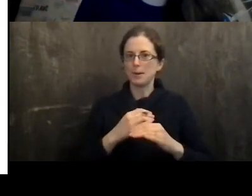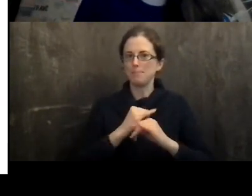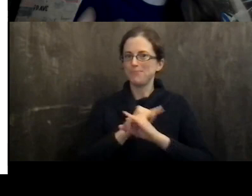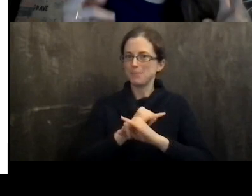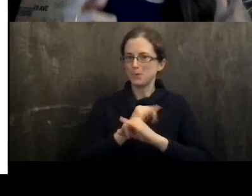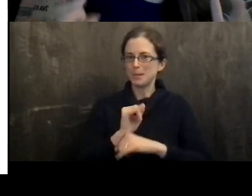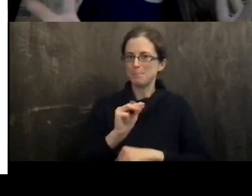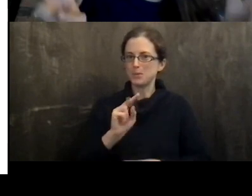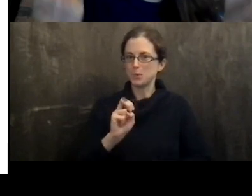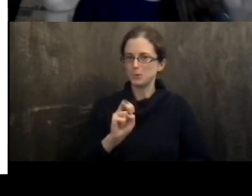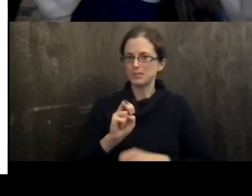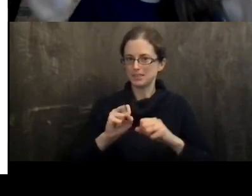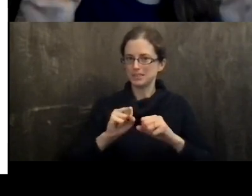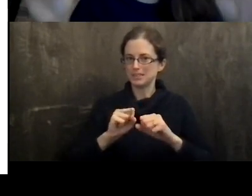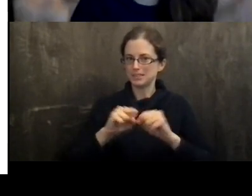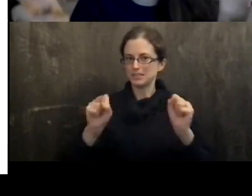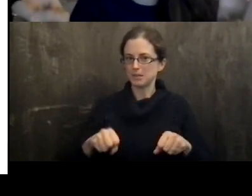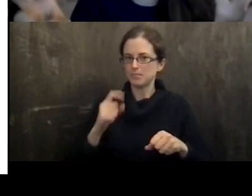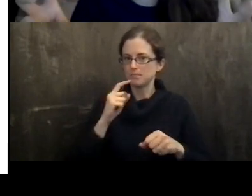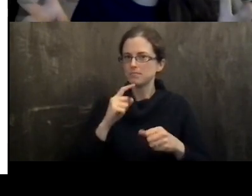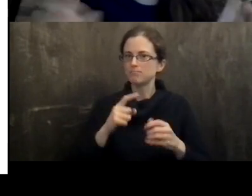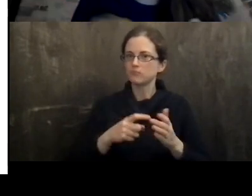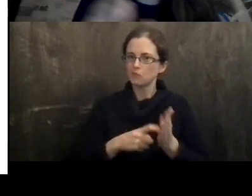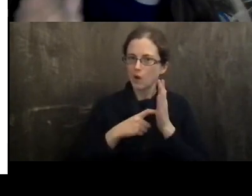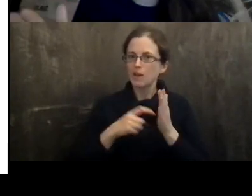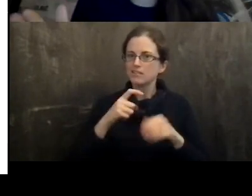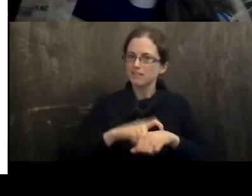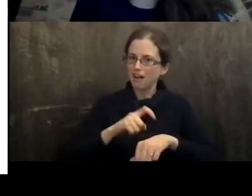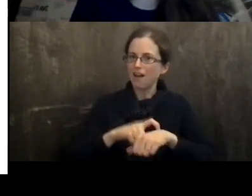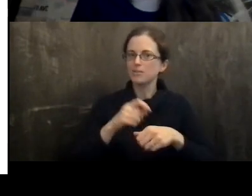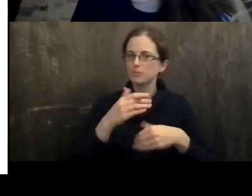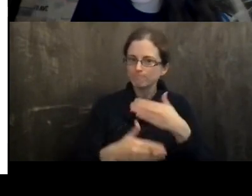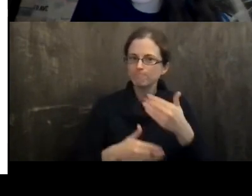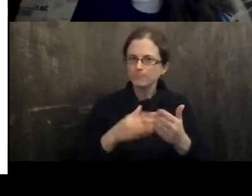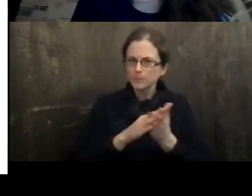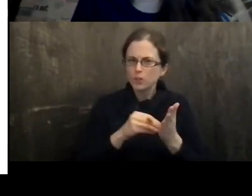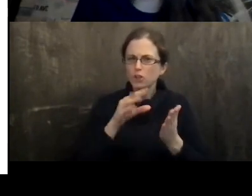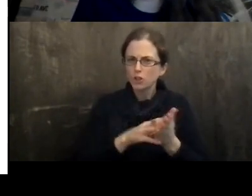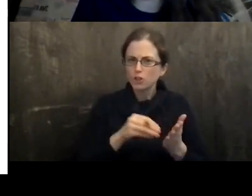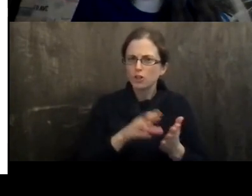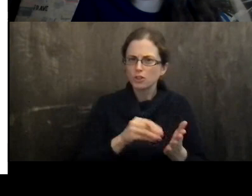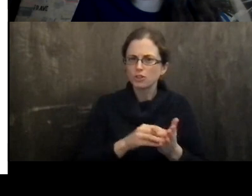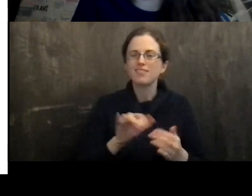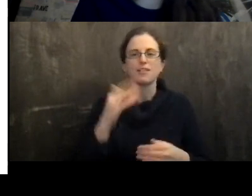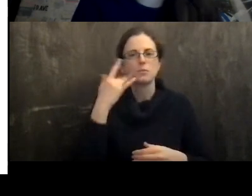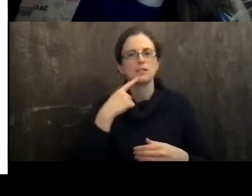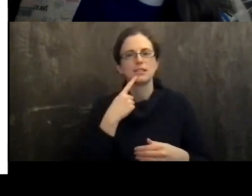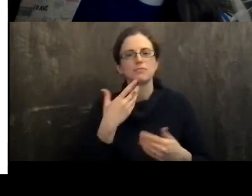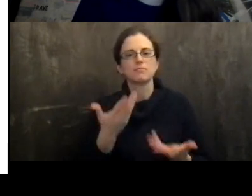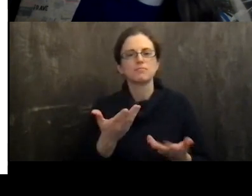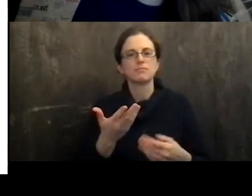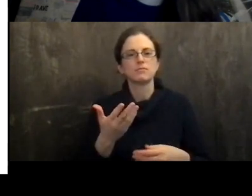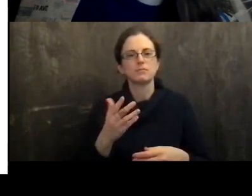That's why we consider someone fully immune 2 weeks after the second dose.